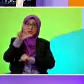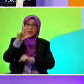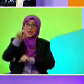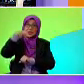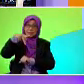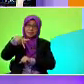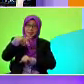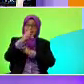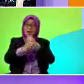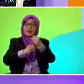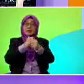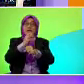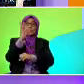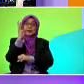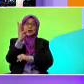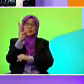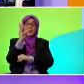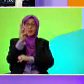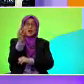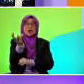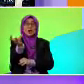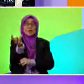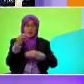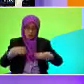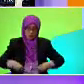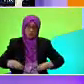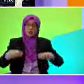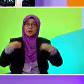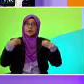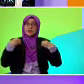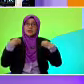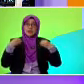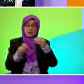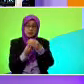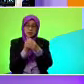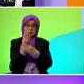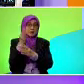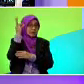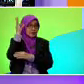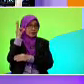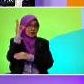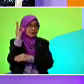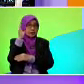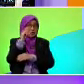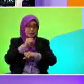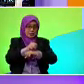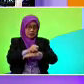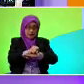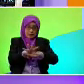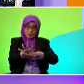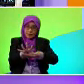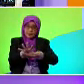is microorganism, growth factors and its effects. All right, teacher. So I think we shall proceed to get